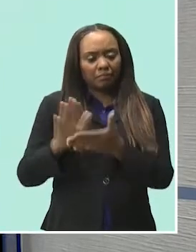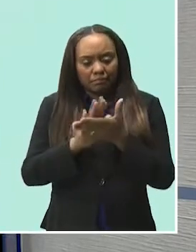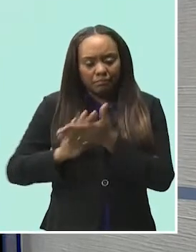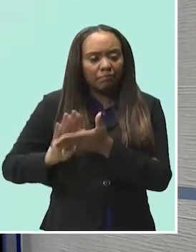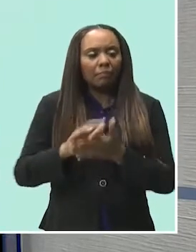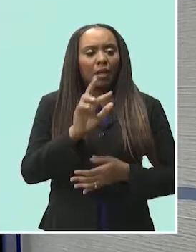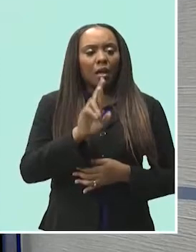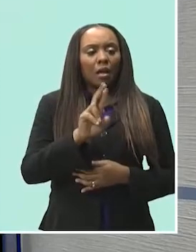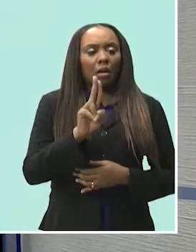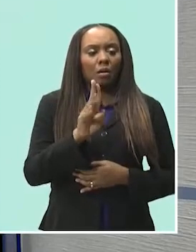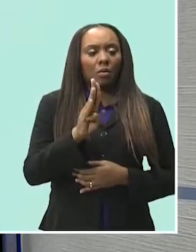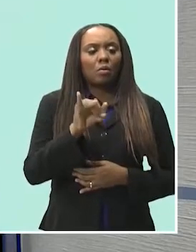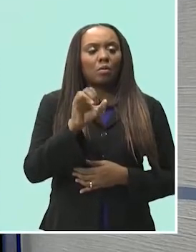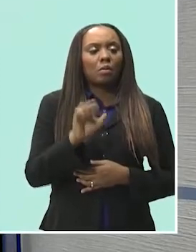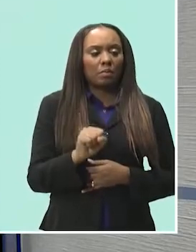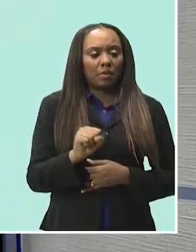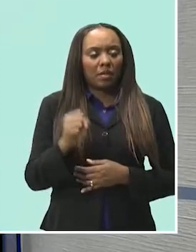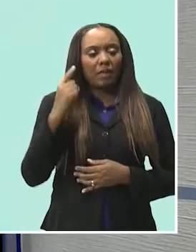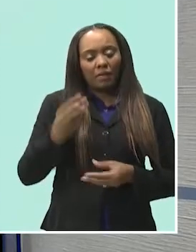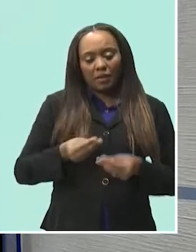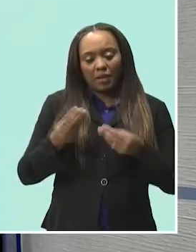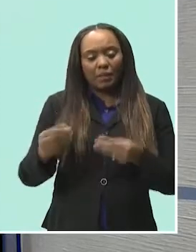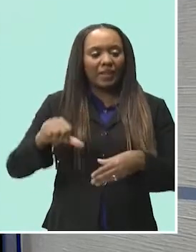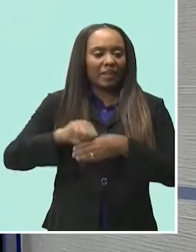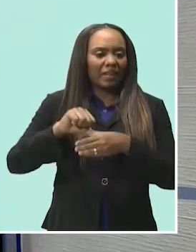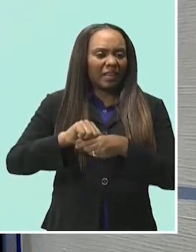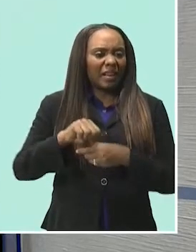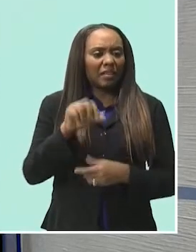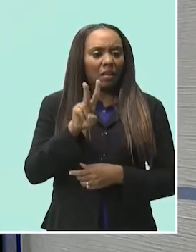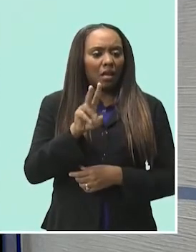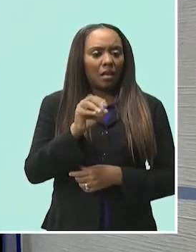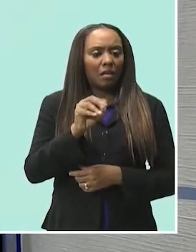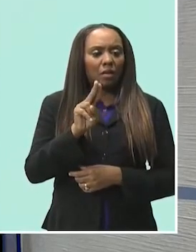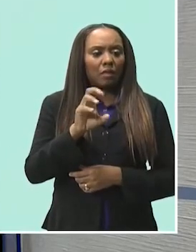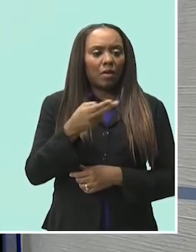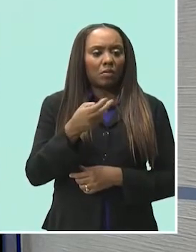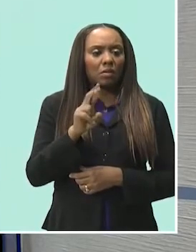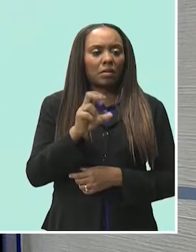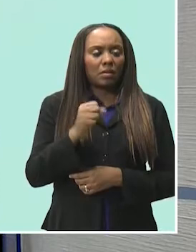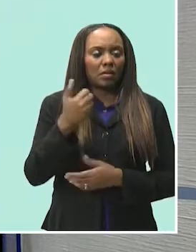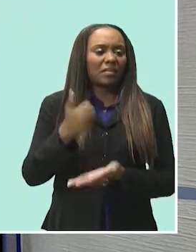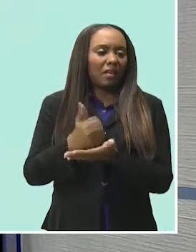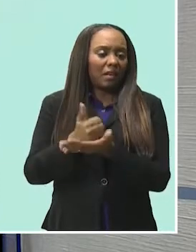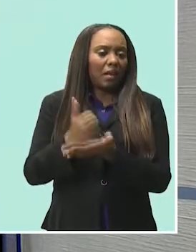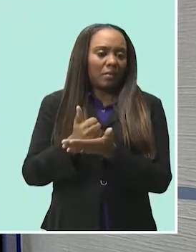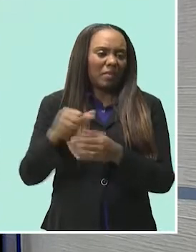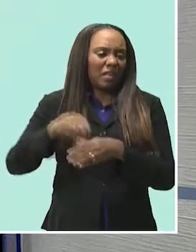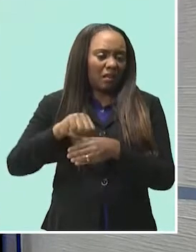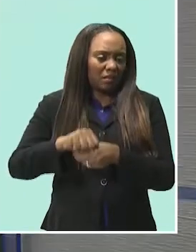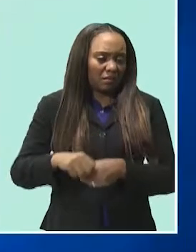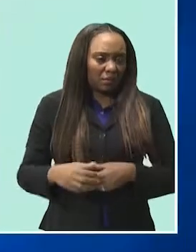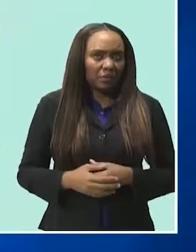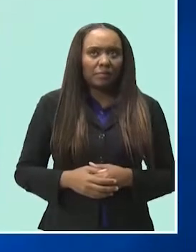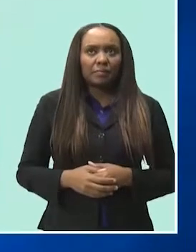or Mark Haynes, lauded Rubis for its contribution of fuel vouchers to operators. Is